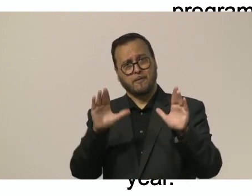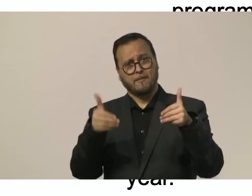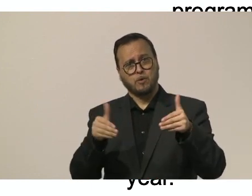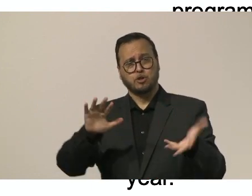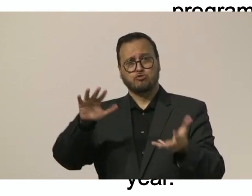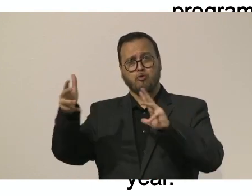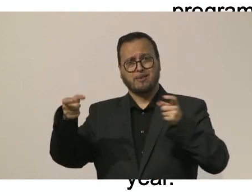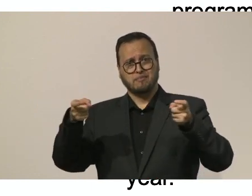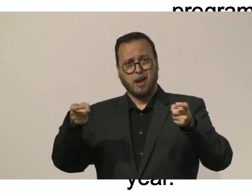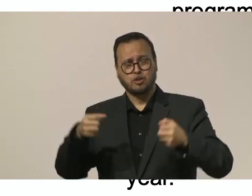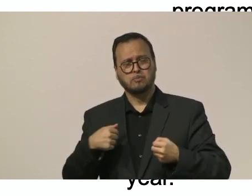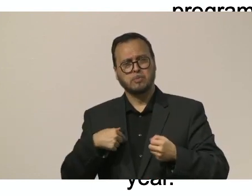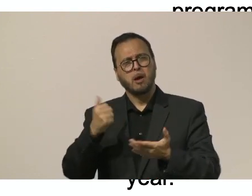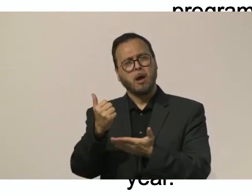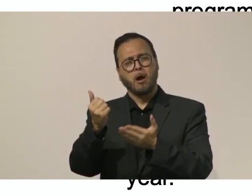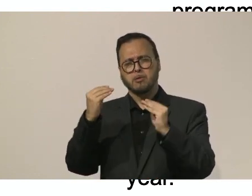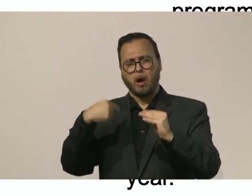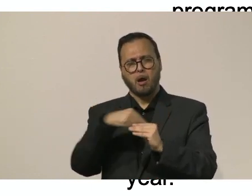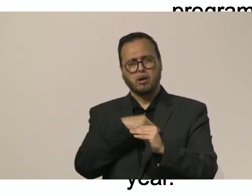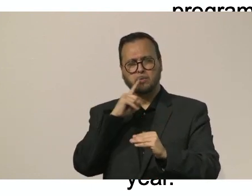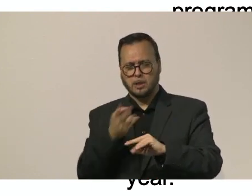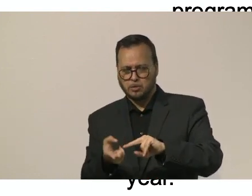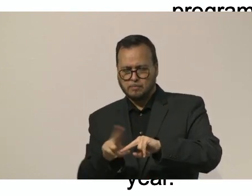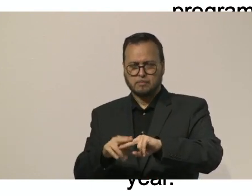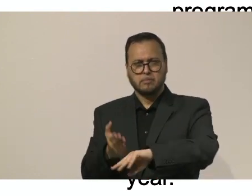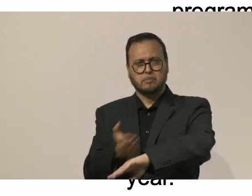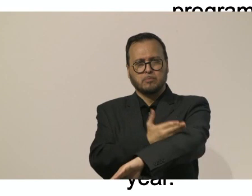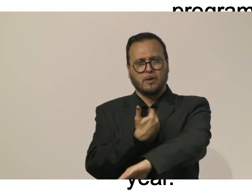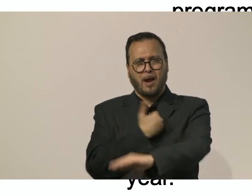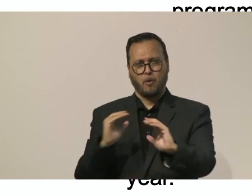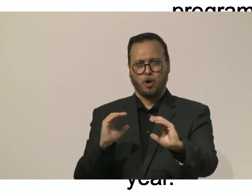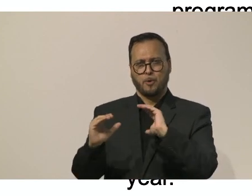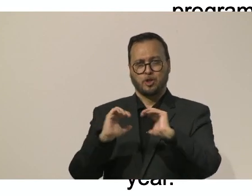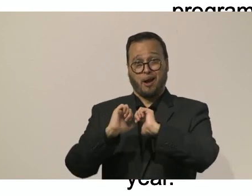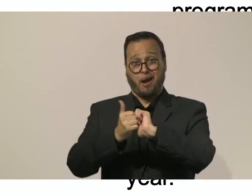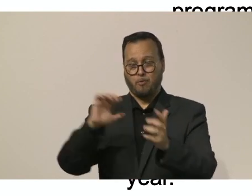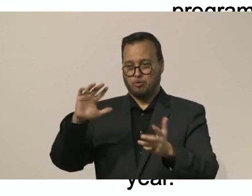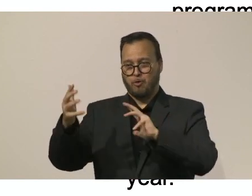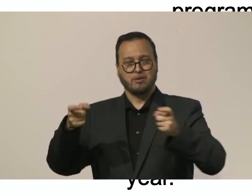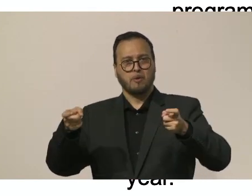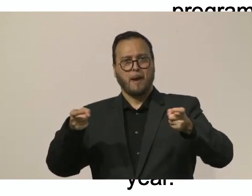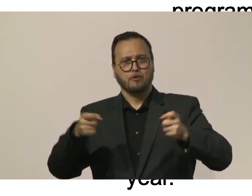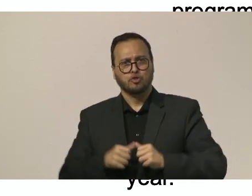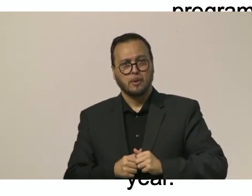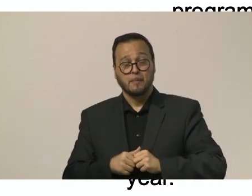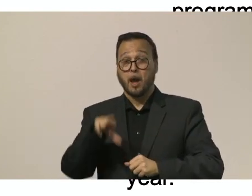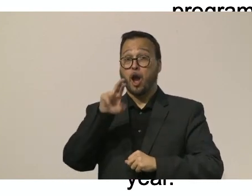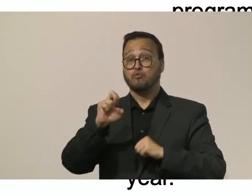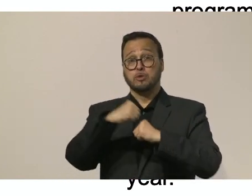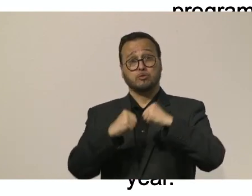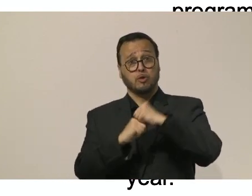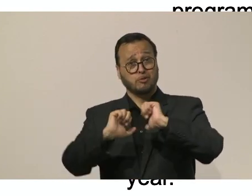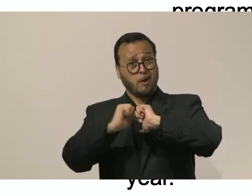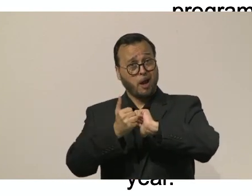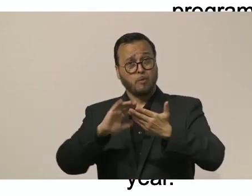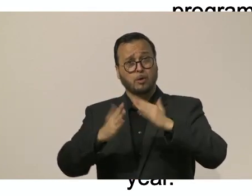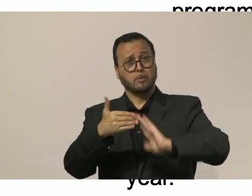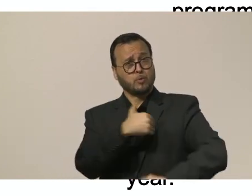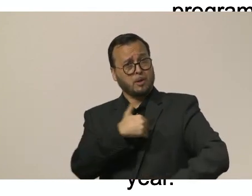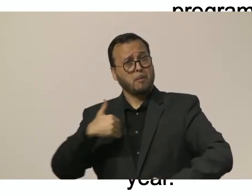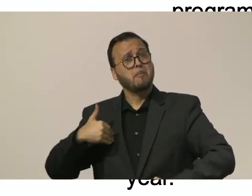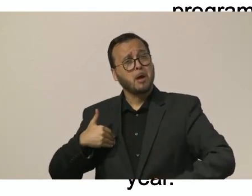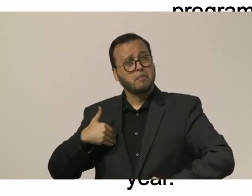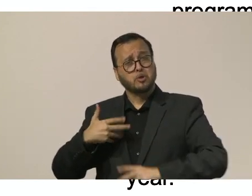taught us that we need to increase communication regarding how crises are managed and restructure how community members